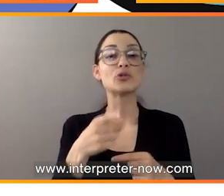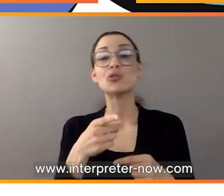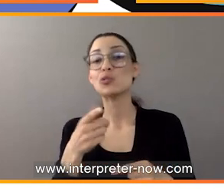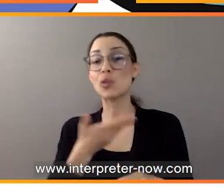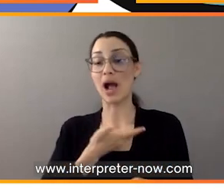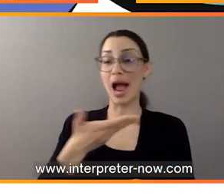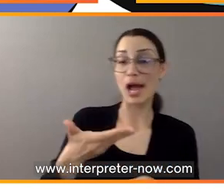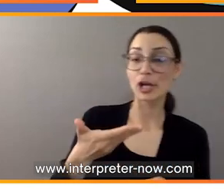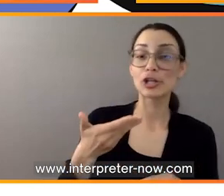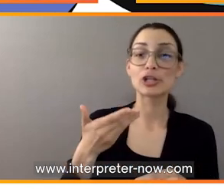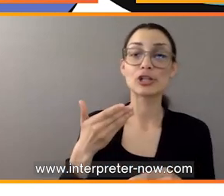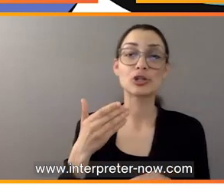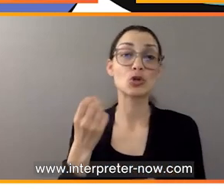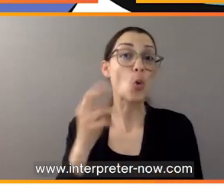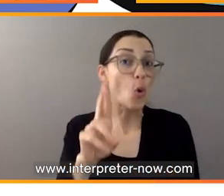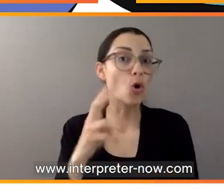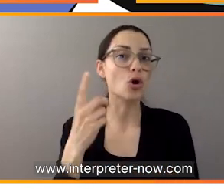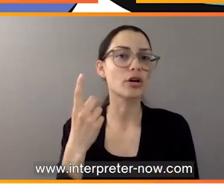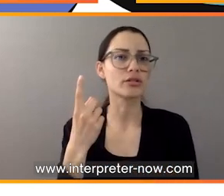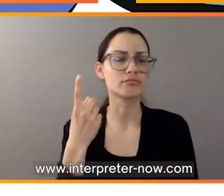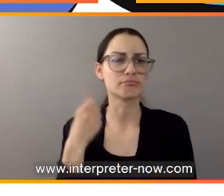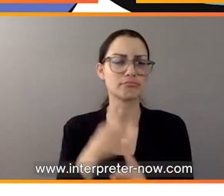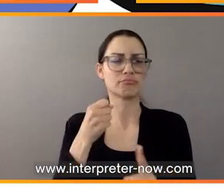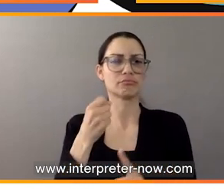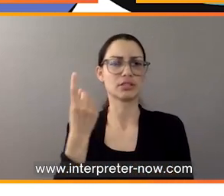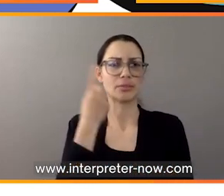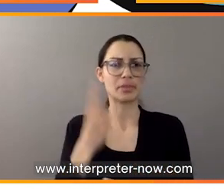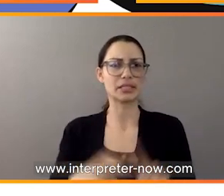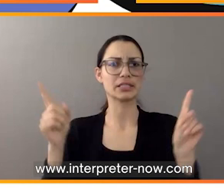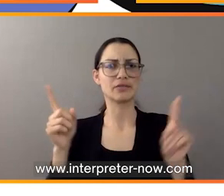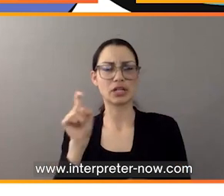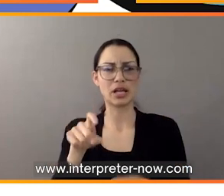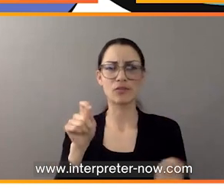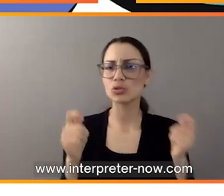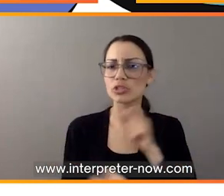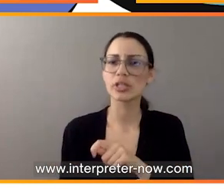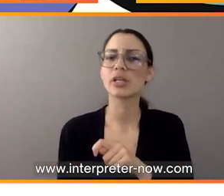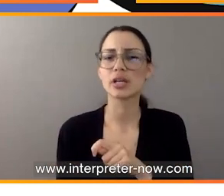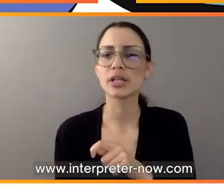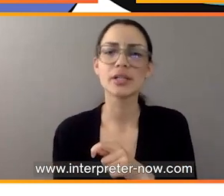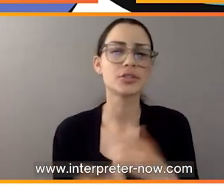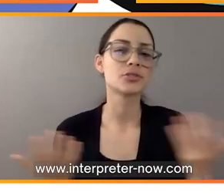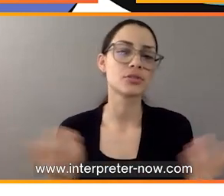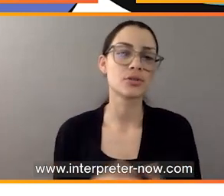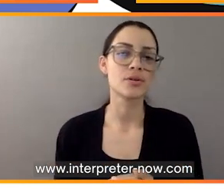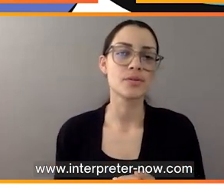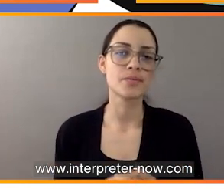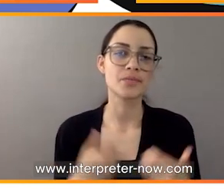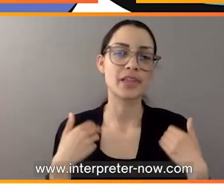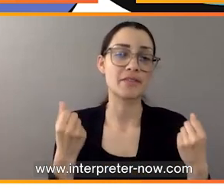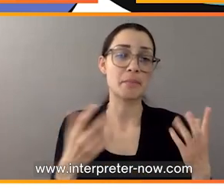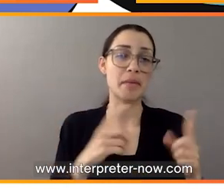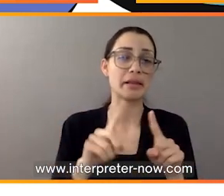very different in the world that you have to have to change, right? And there are lots of different reasons why suddenly